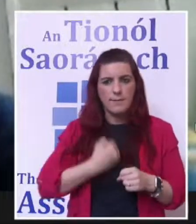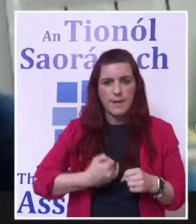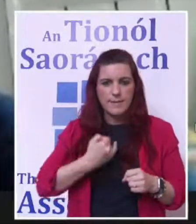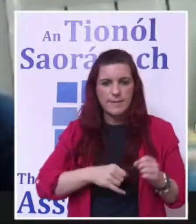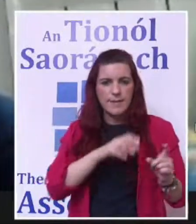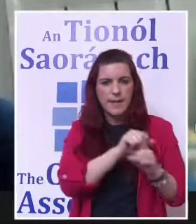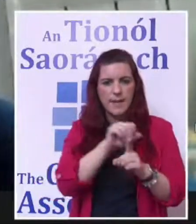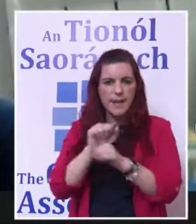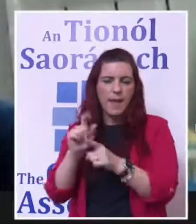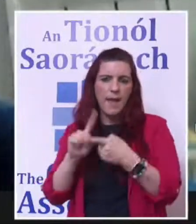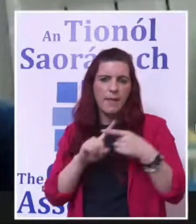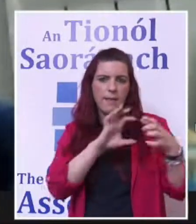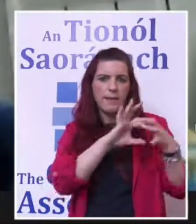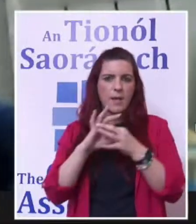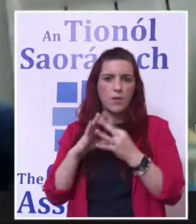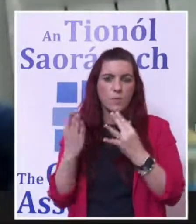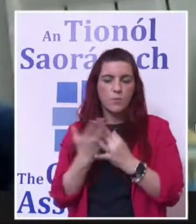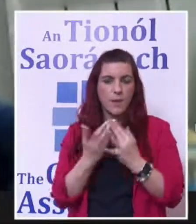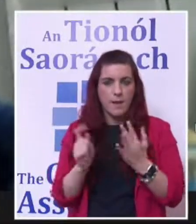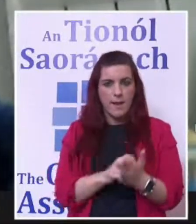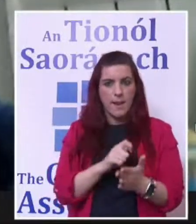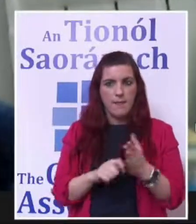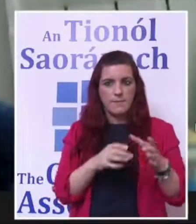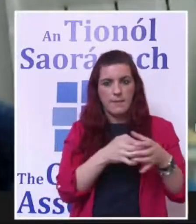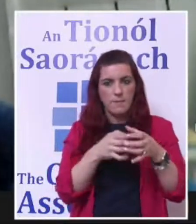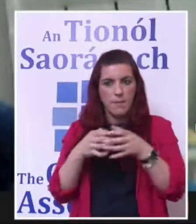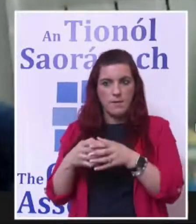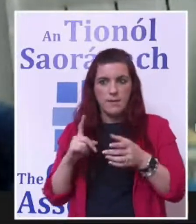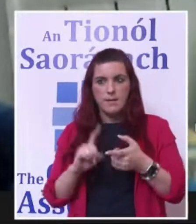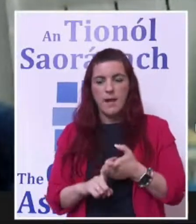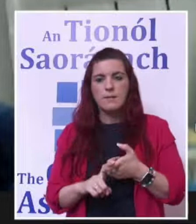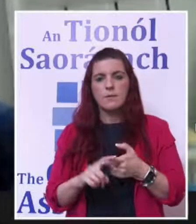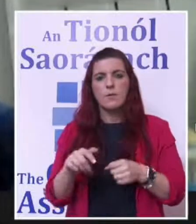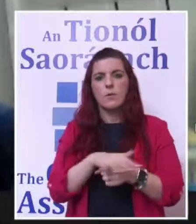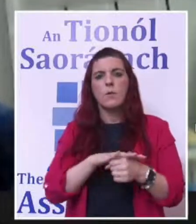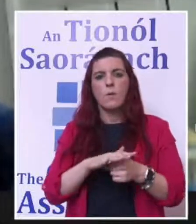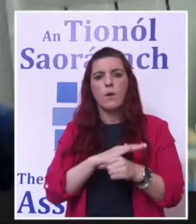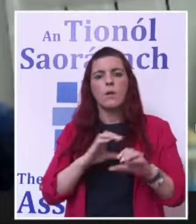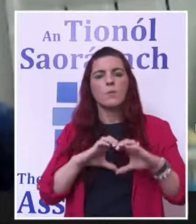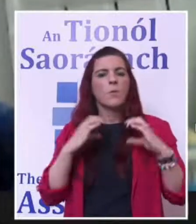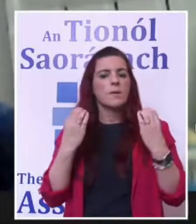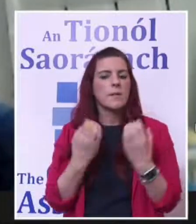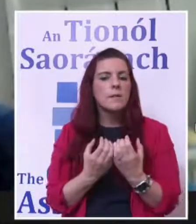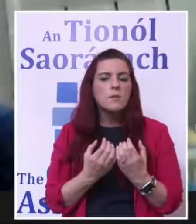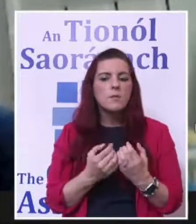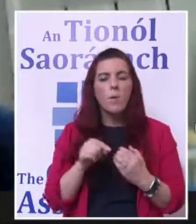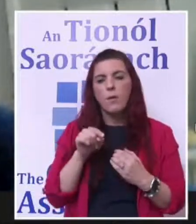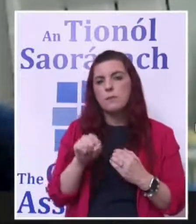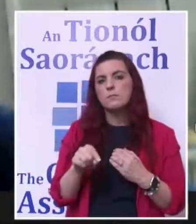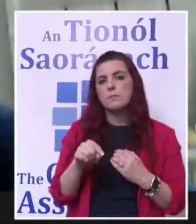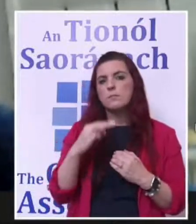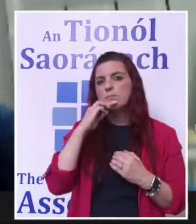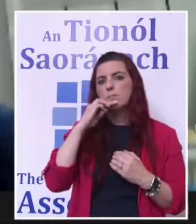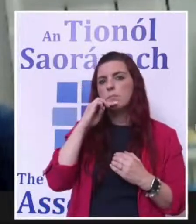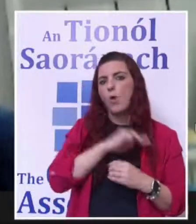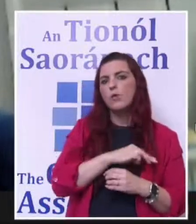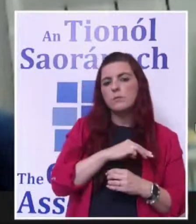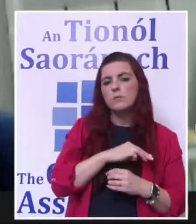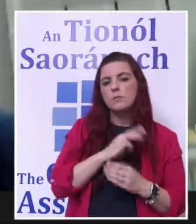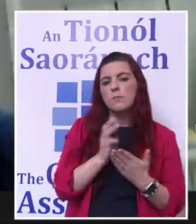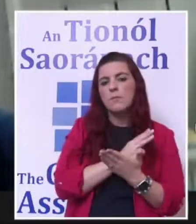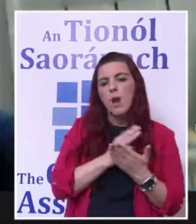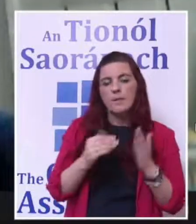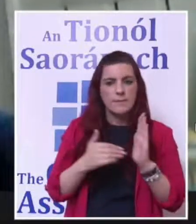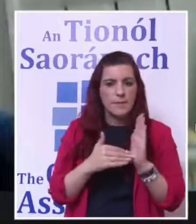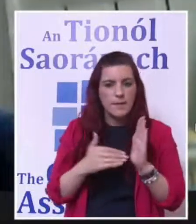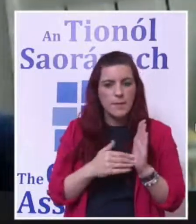and the connection between the elected body and the local community. So these are critical aspects, but it